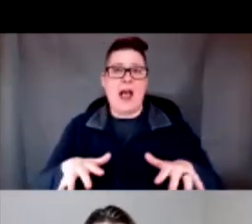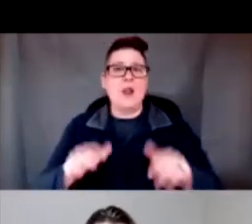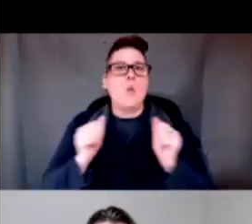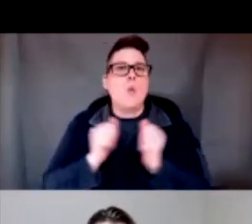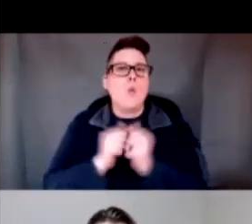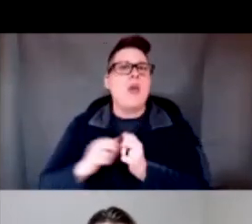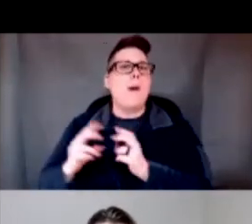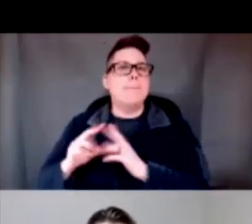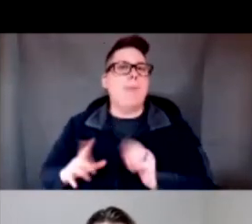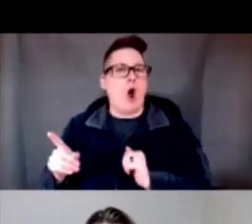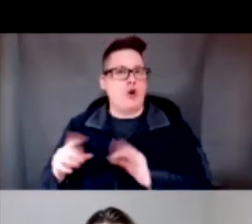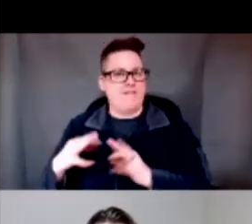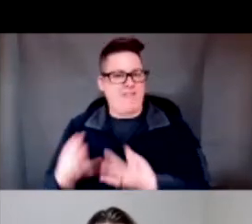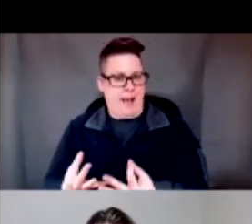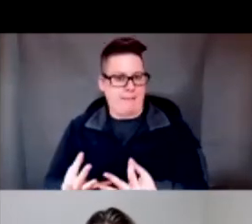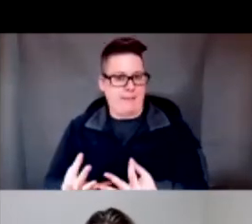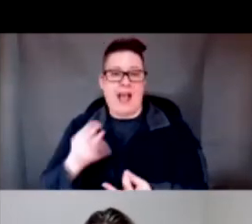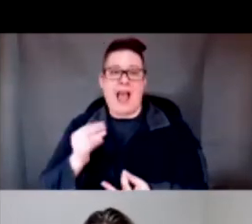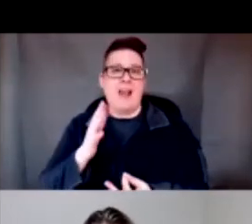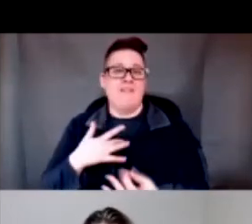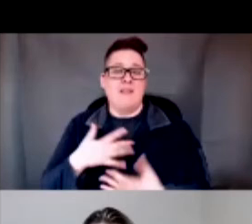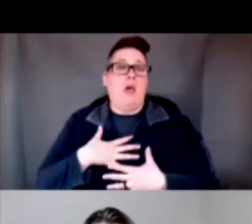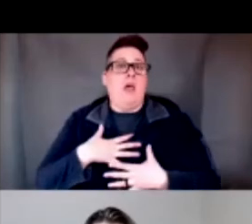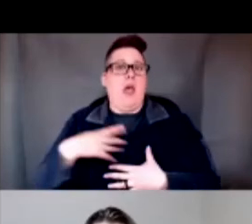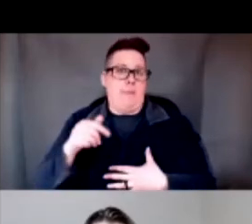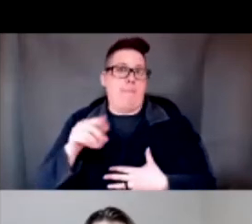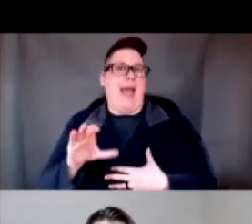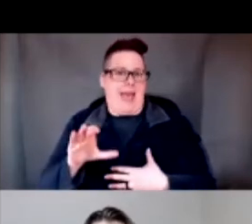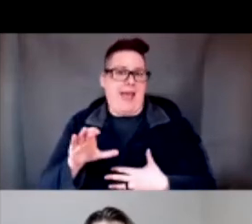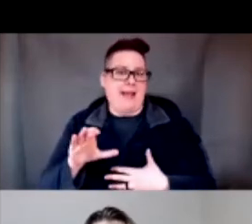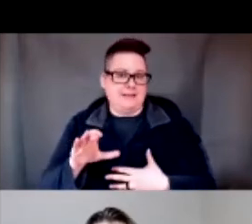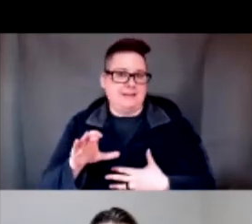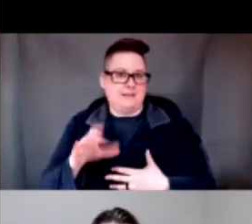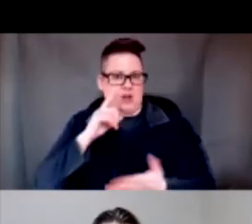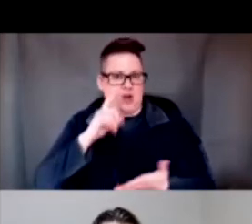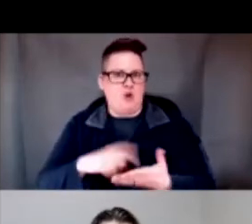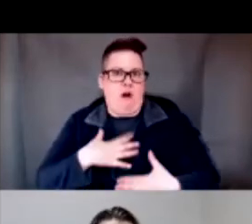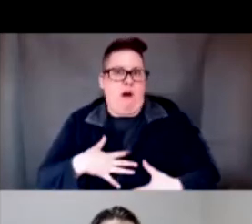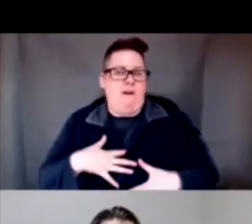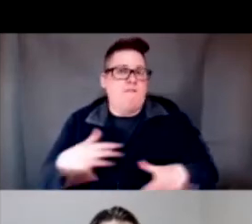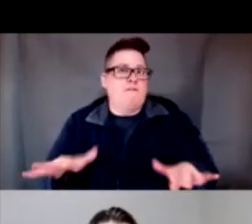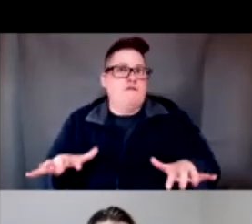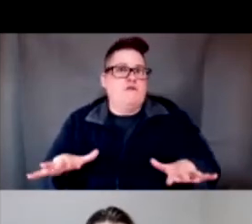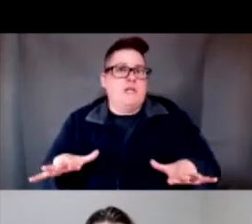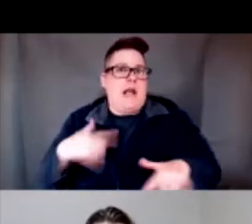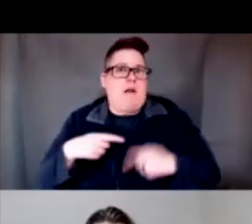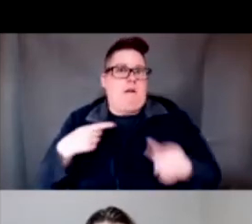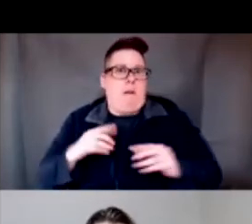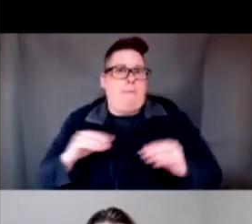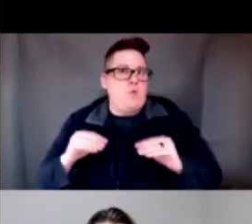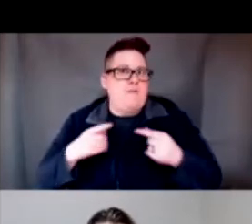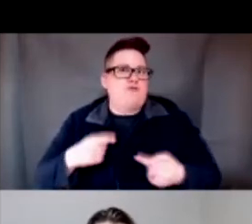family, and will experience panic-like symptoms during this, noting that her body freezes and she struggles to move and